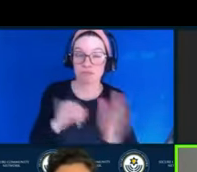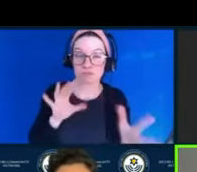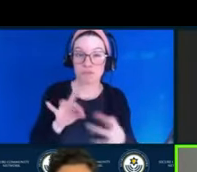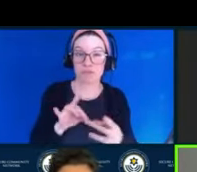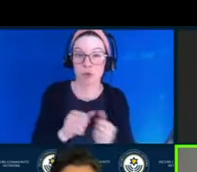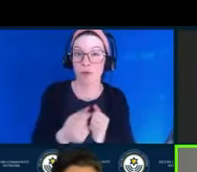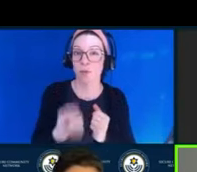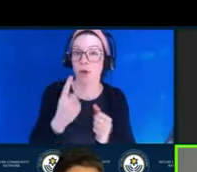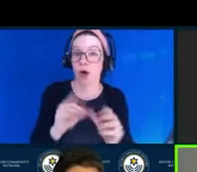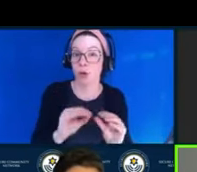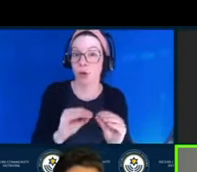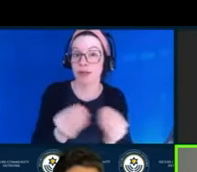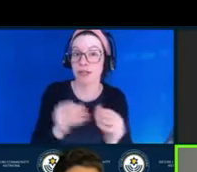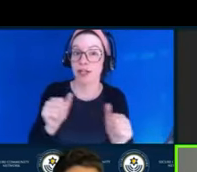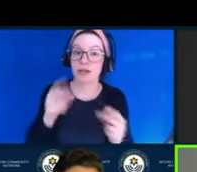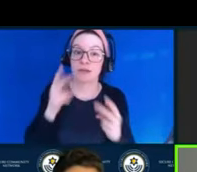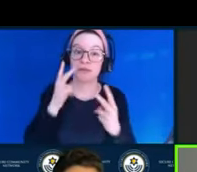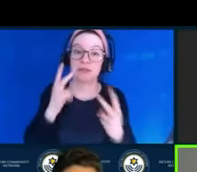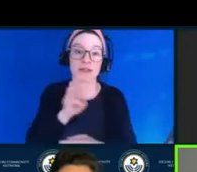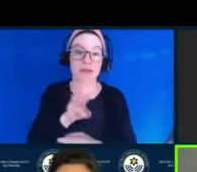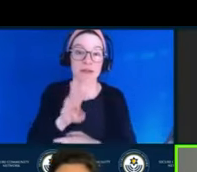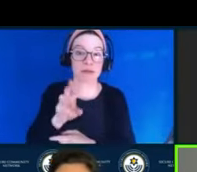can visit